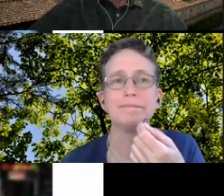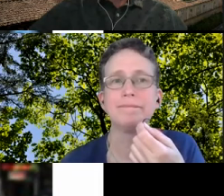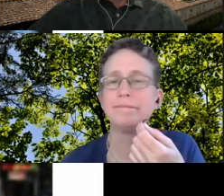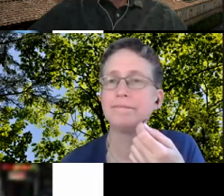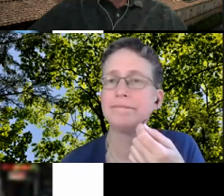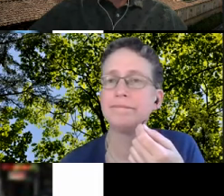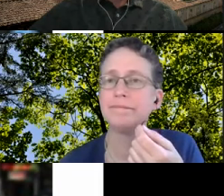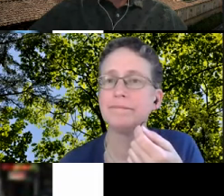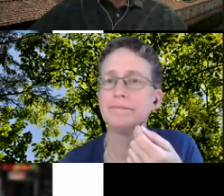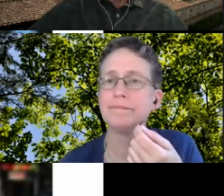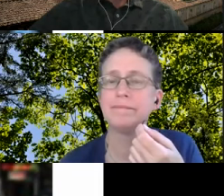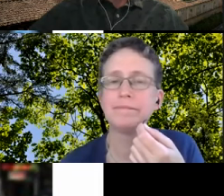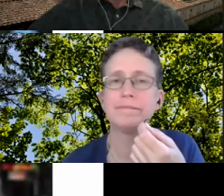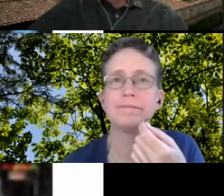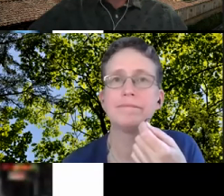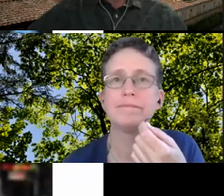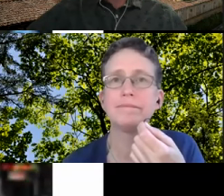So I think